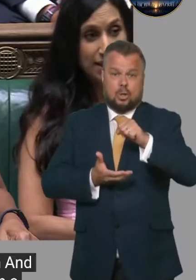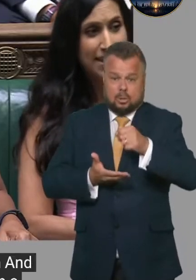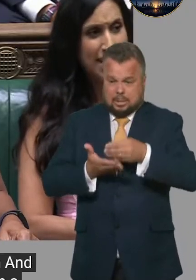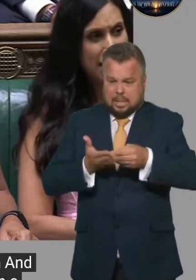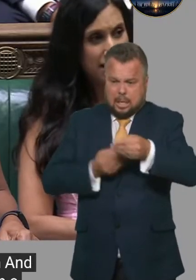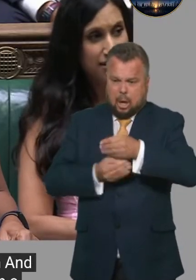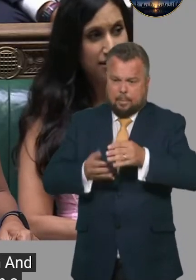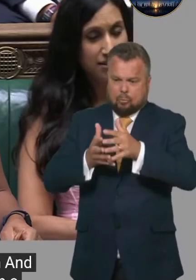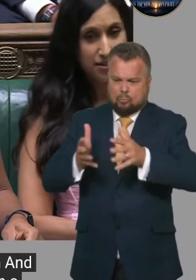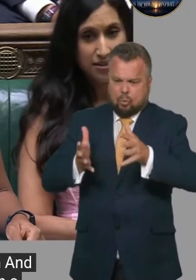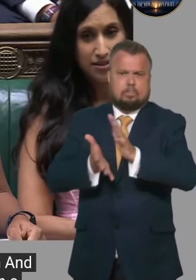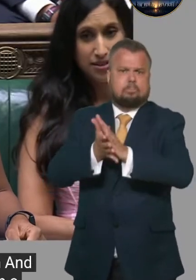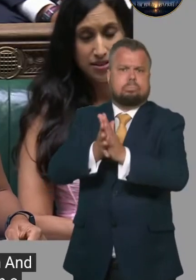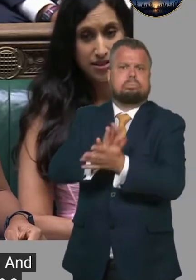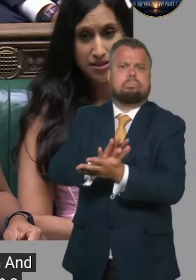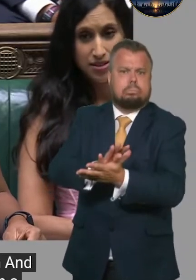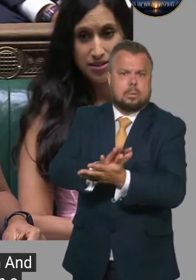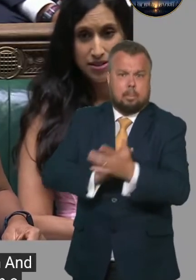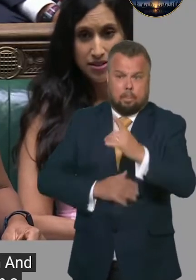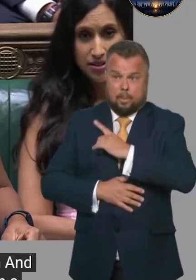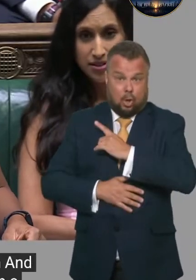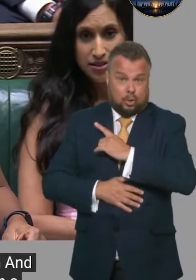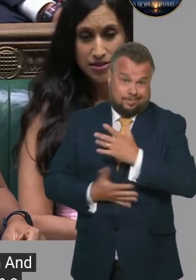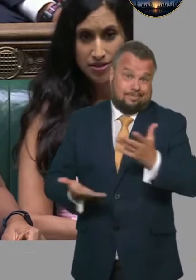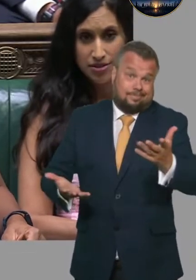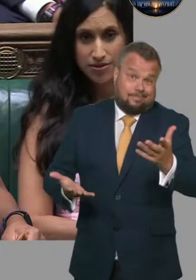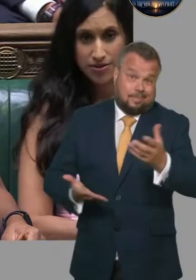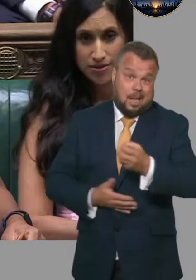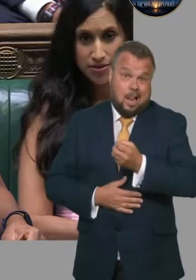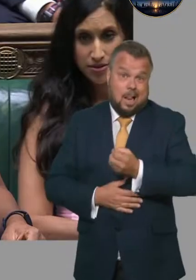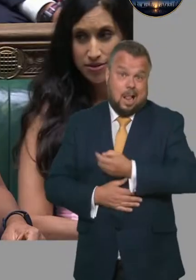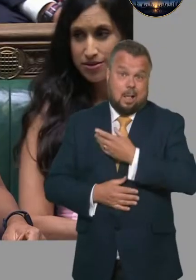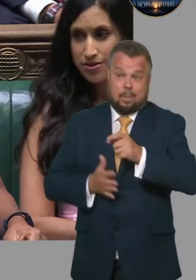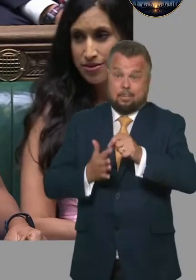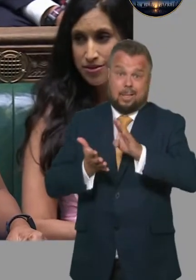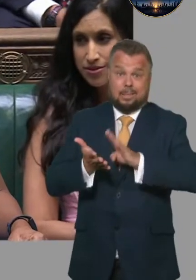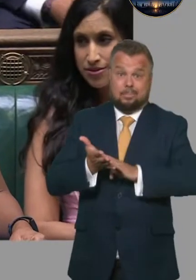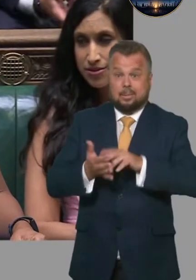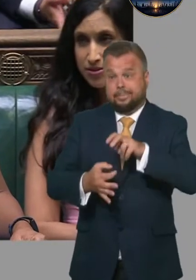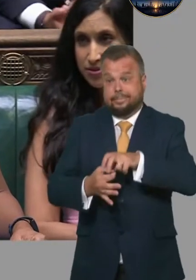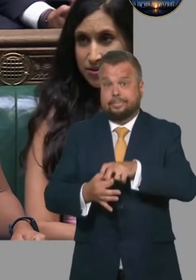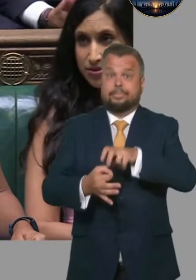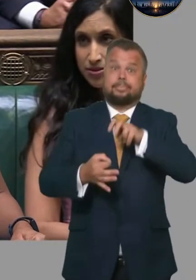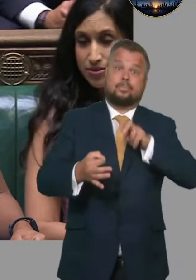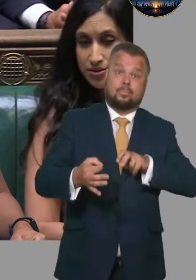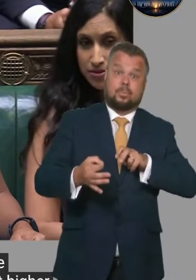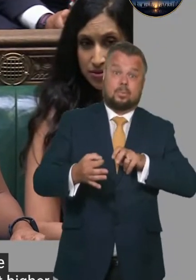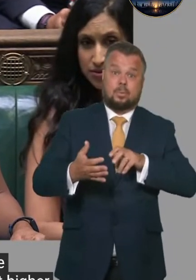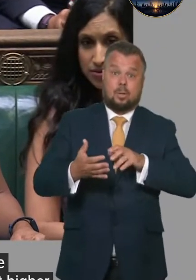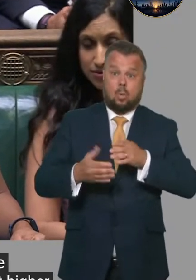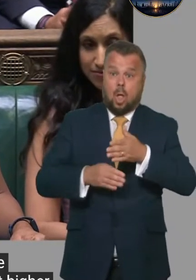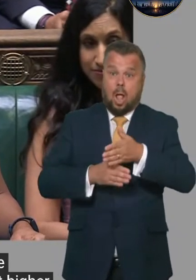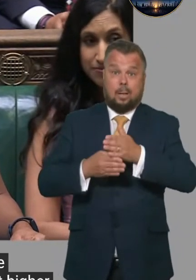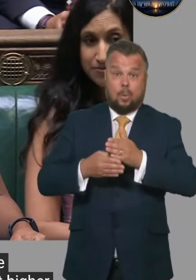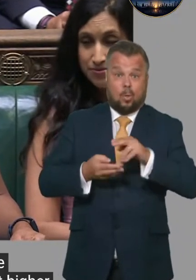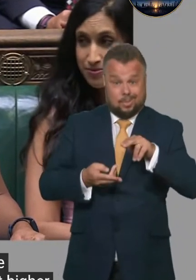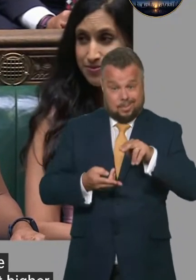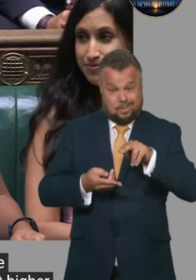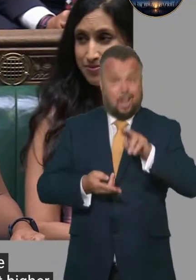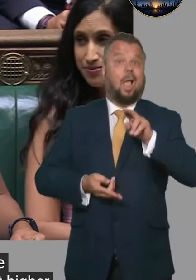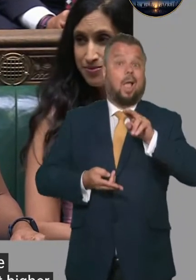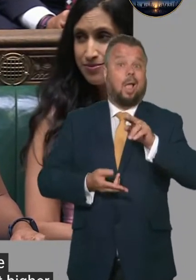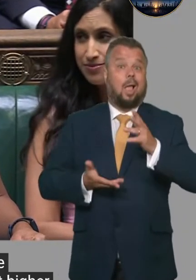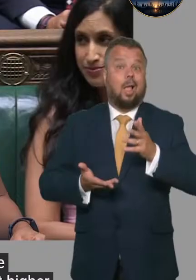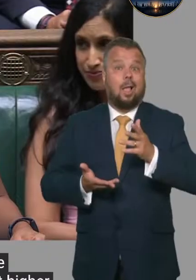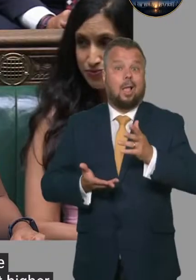in. But the Chancellor isn't the only person who let him down. The Energy Secretary is putting